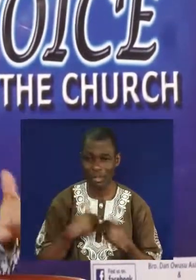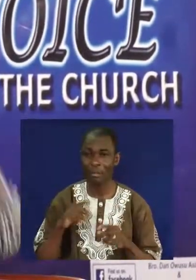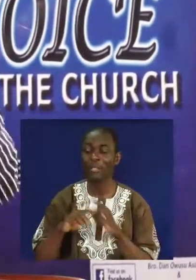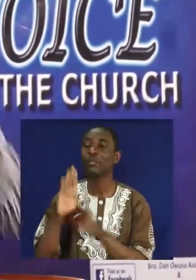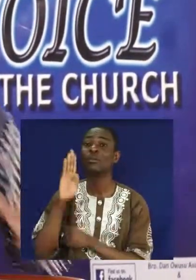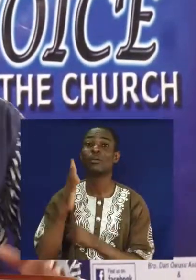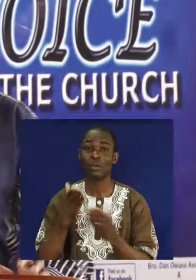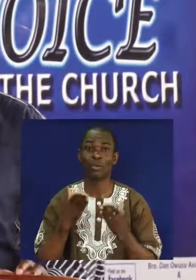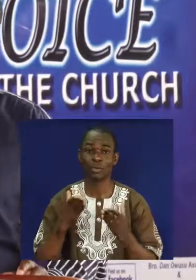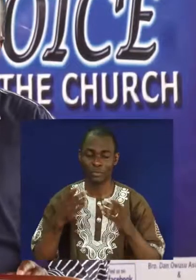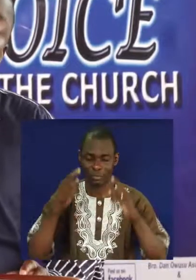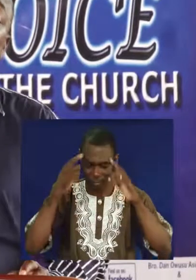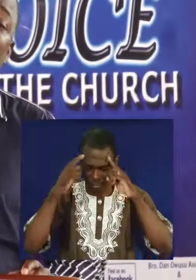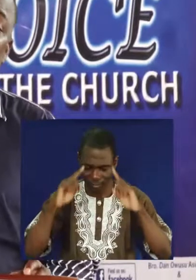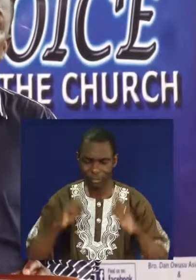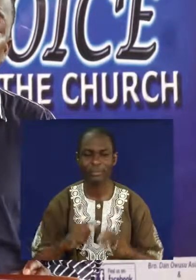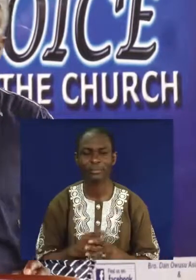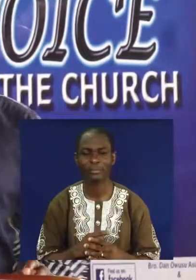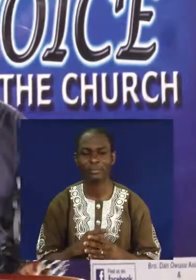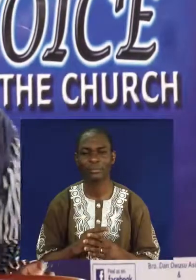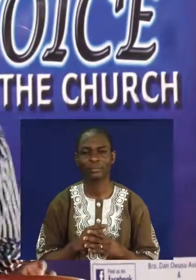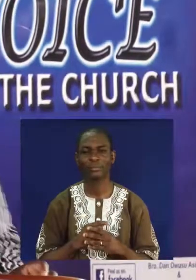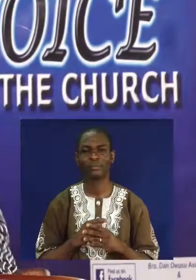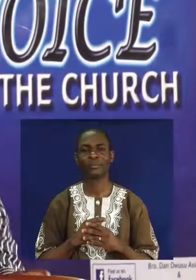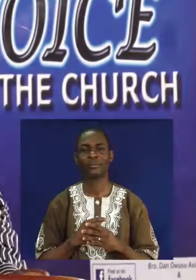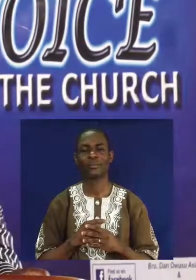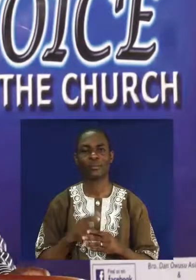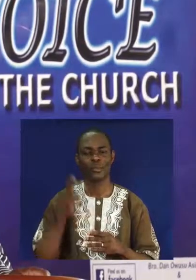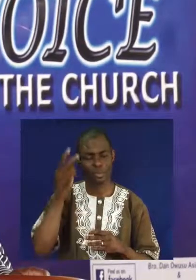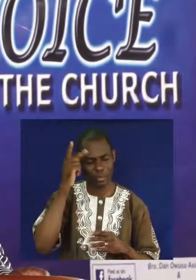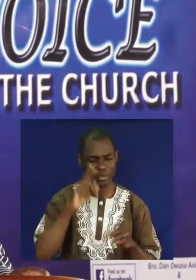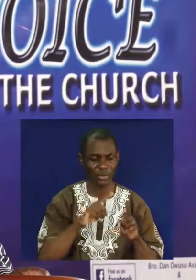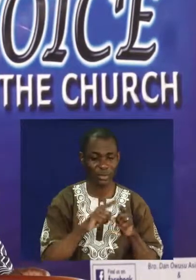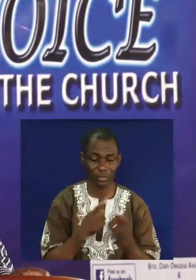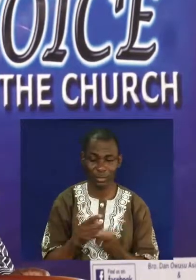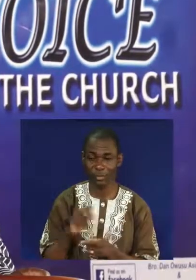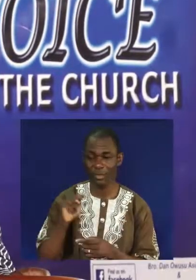Where ye we are, no we are ba. Yen kasa nko fo mienu nyina emomie mi say ho say are they being fair to us?